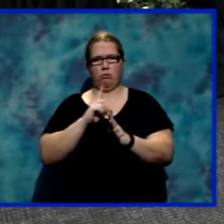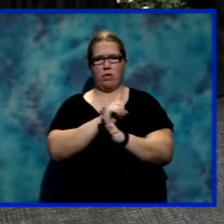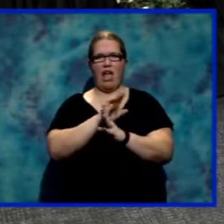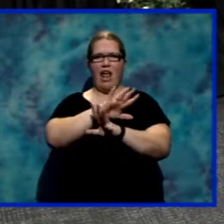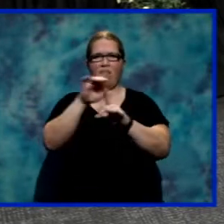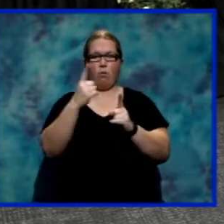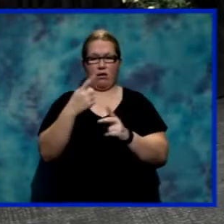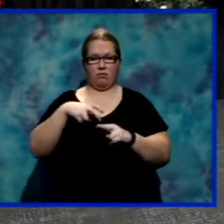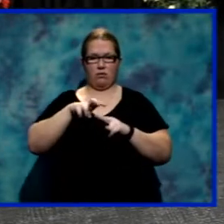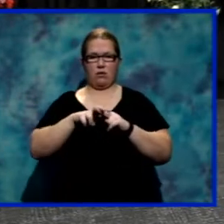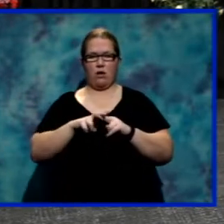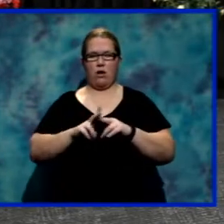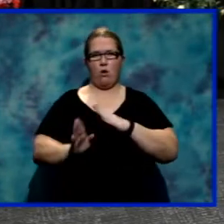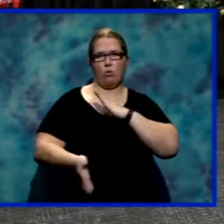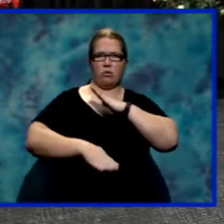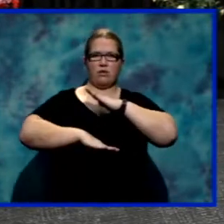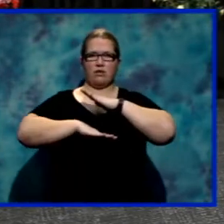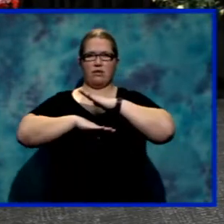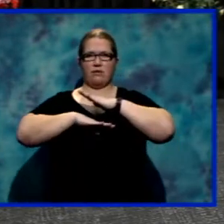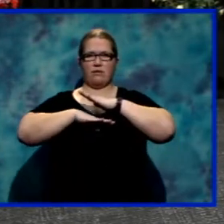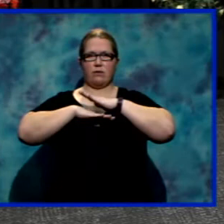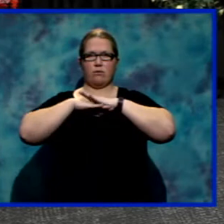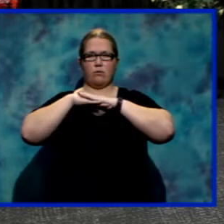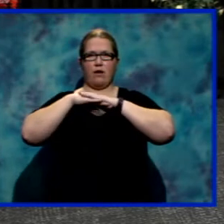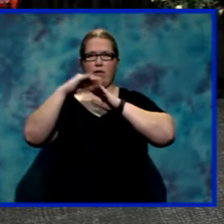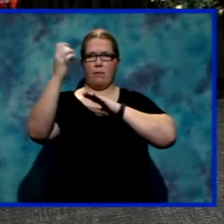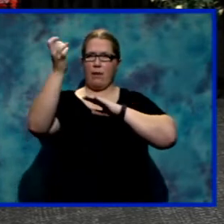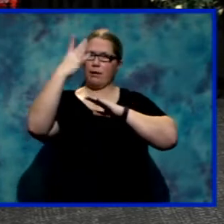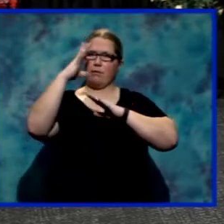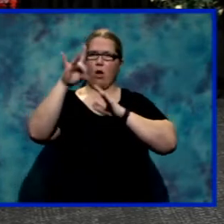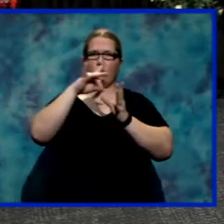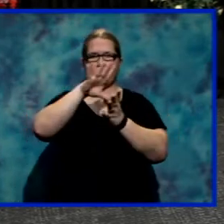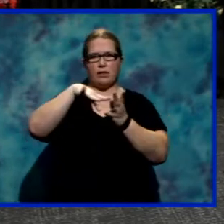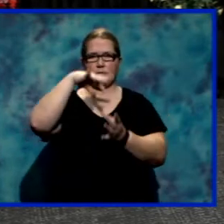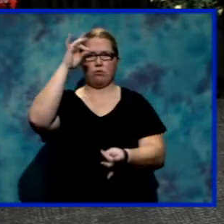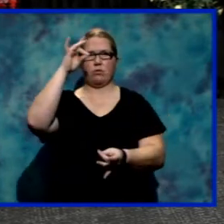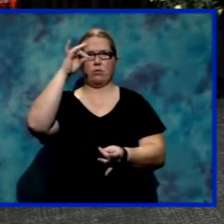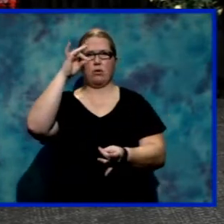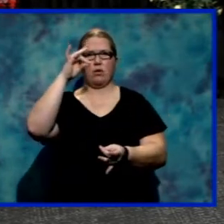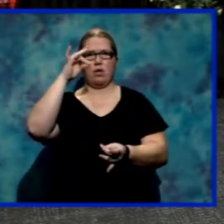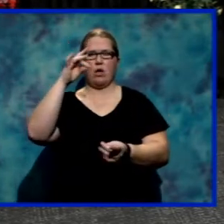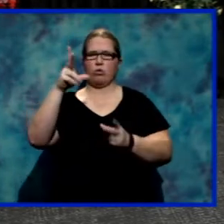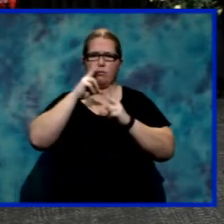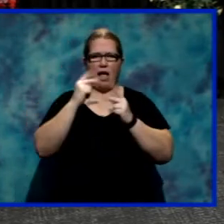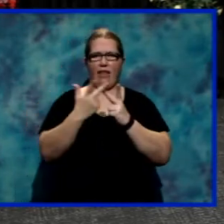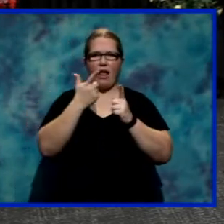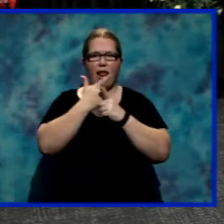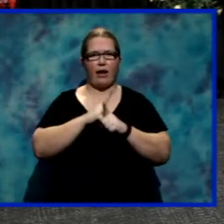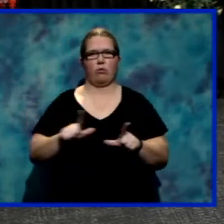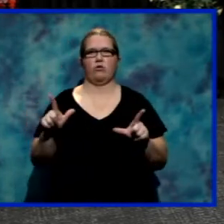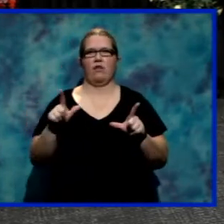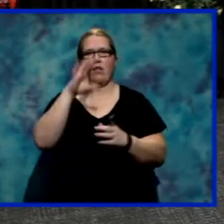everyone present was filled. This is the baptism of the Holy Spirit. With the Holy Spirit, and began speaking in other languages as the Holy